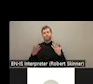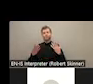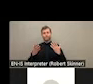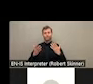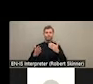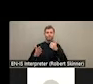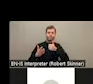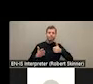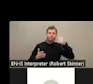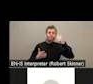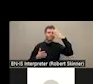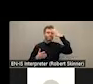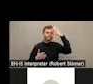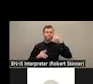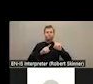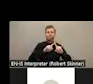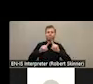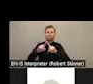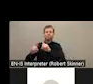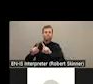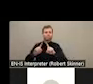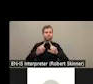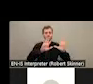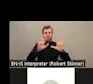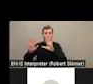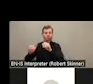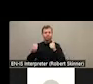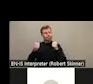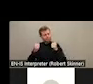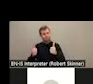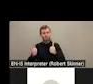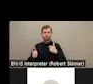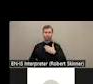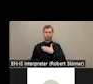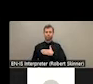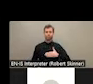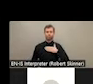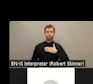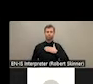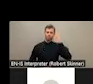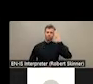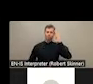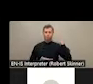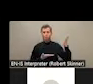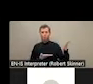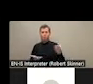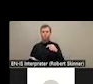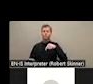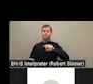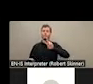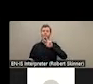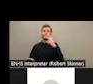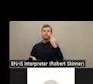Excellencies, ladies and gentlemen, distinguished colleagues, I'm glad to address you during the second Global Disability